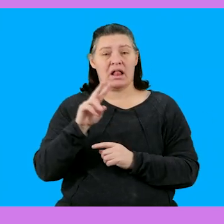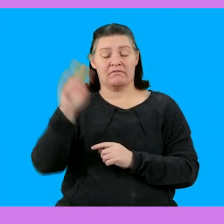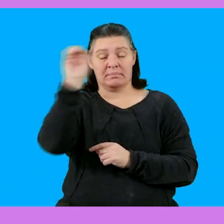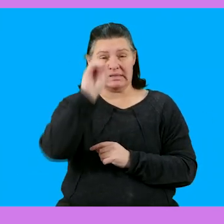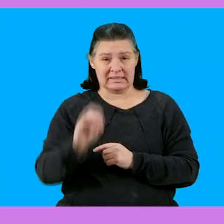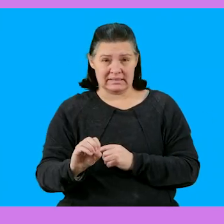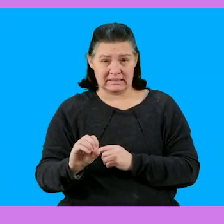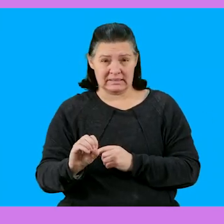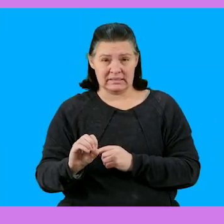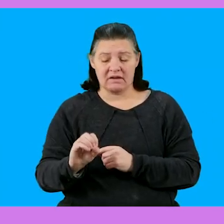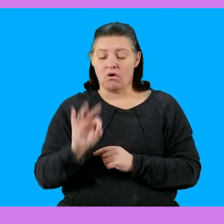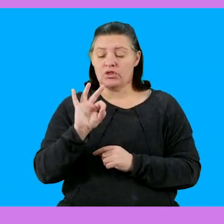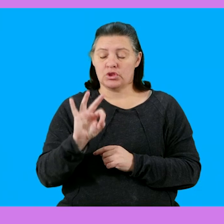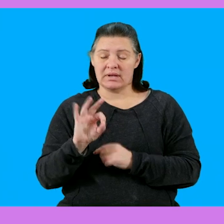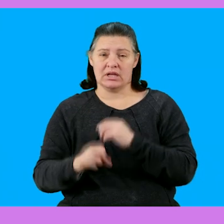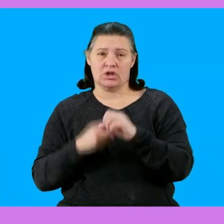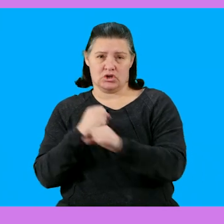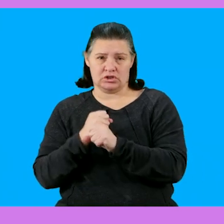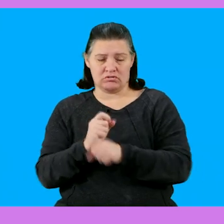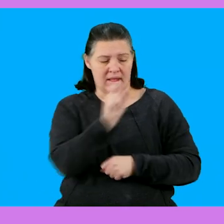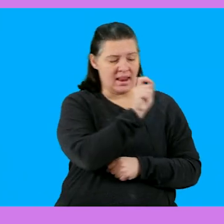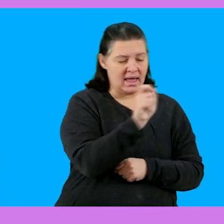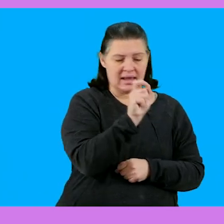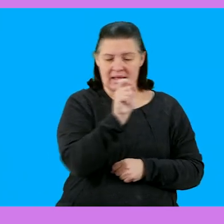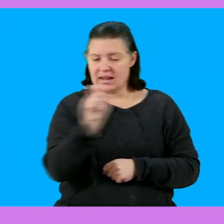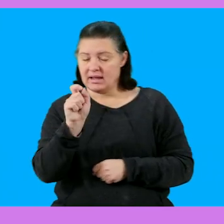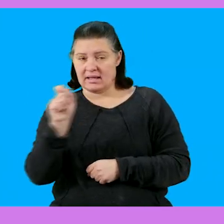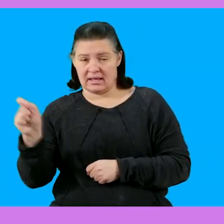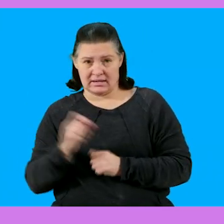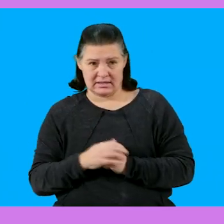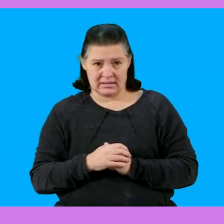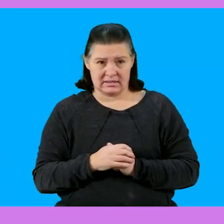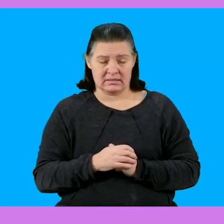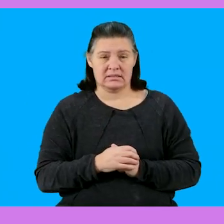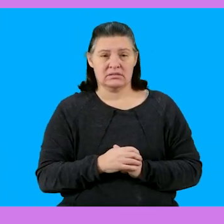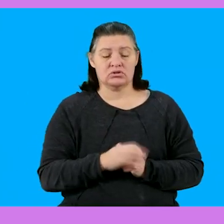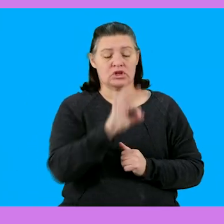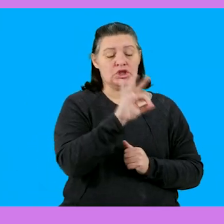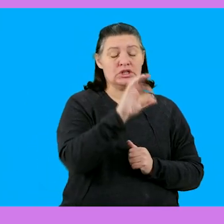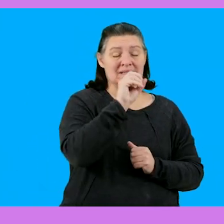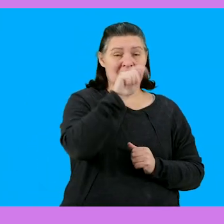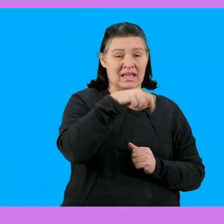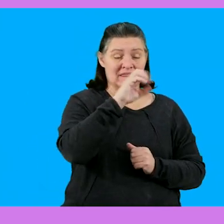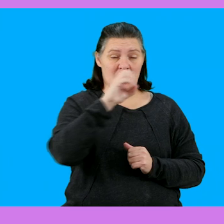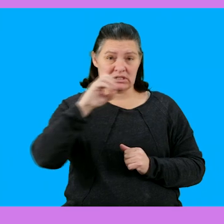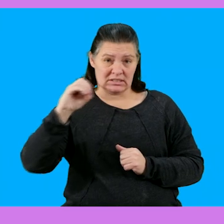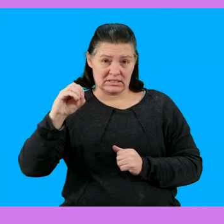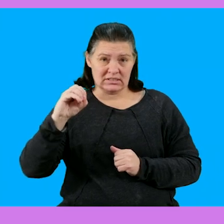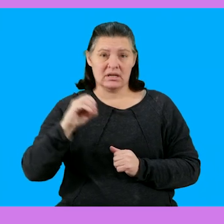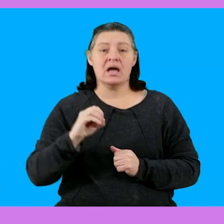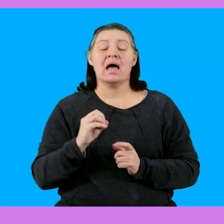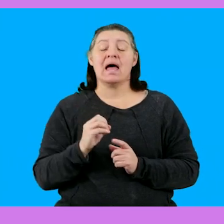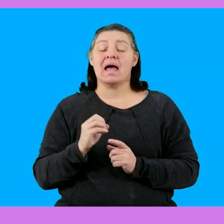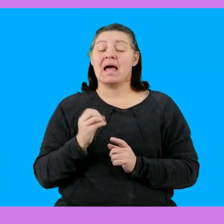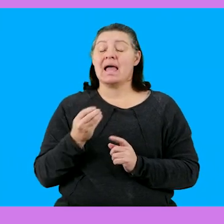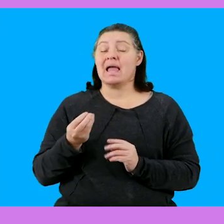3 years. So can you see I'm underlining all the important words here. So it's 30,000 Rand at an interest rate of